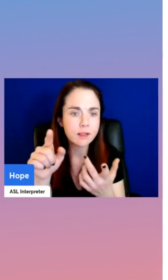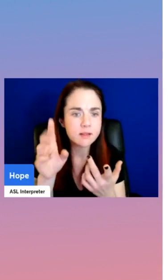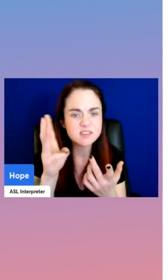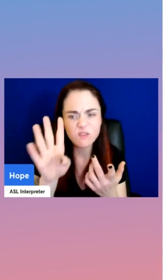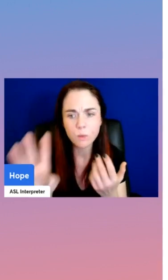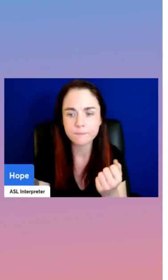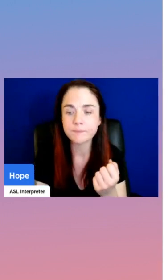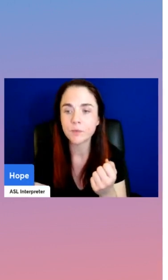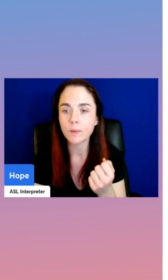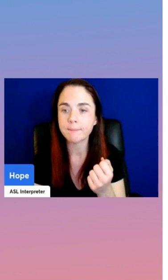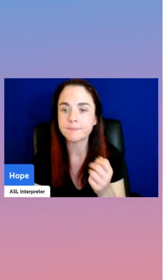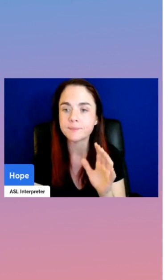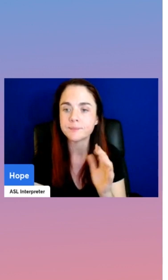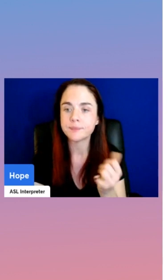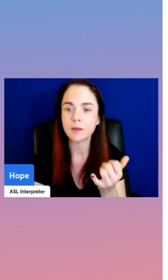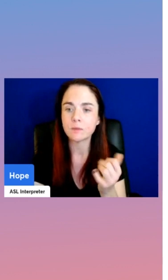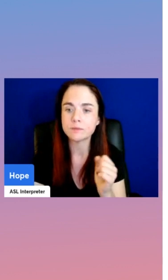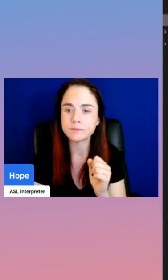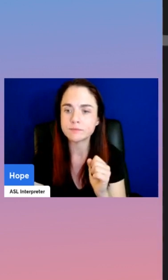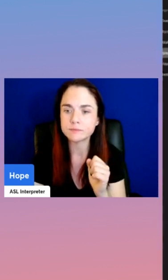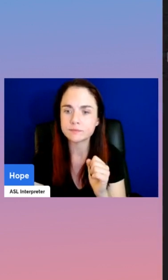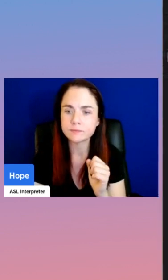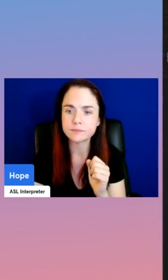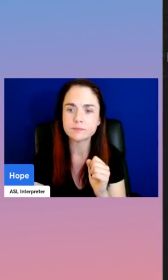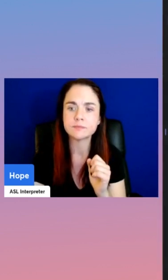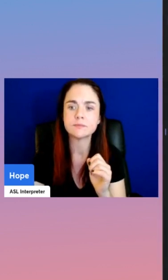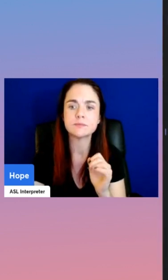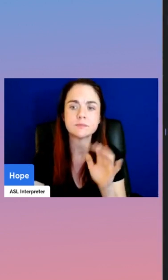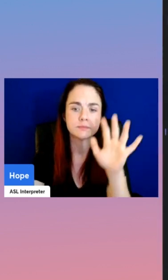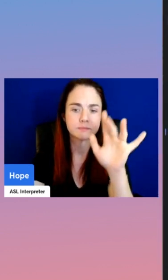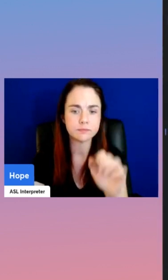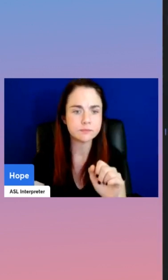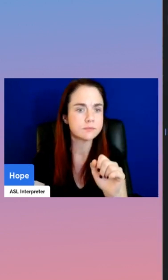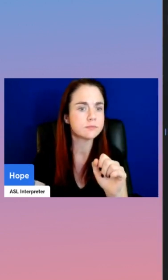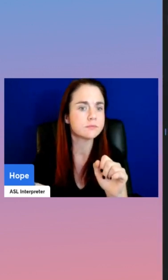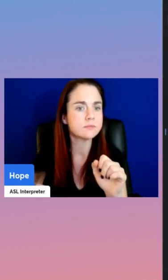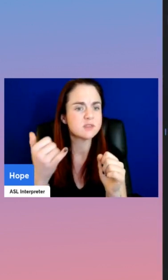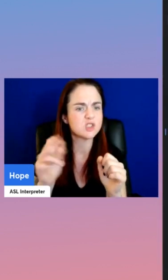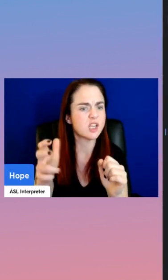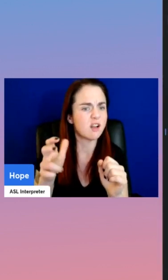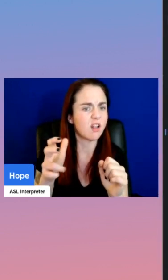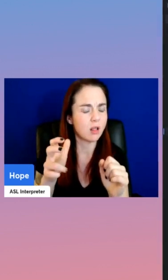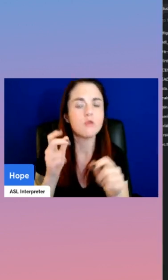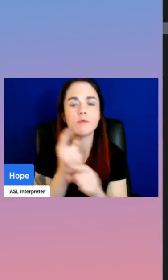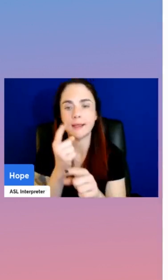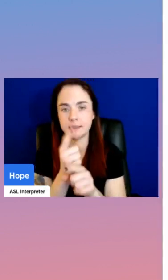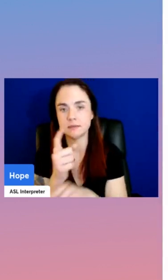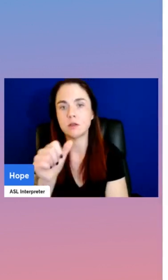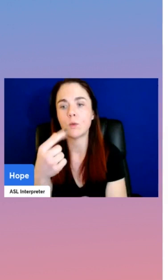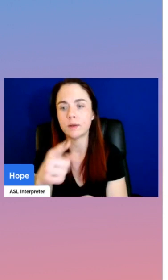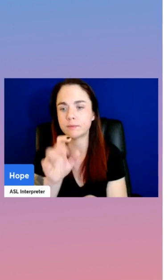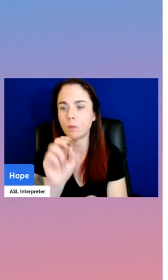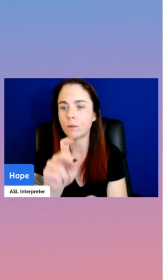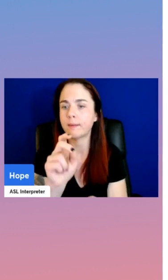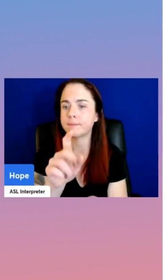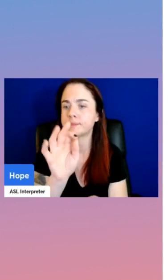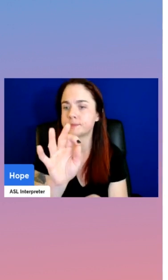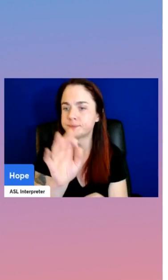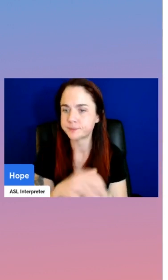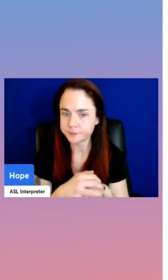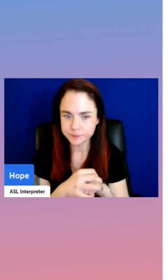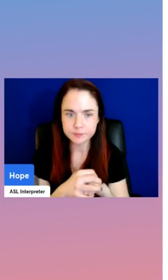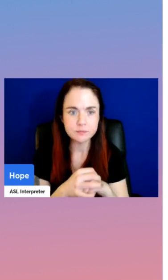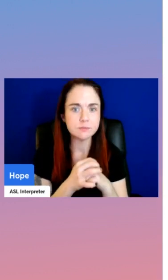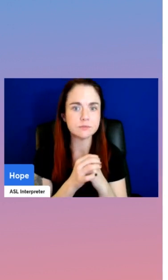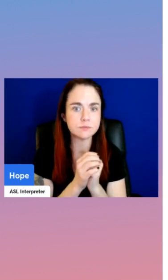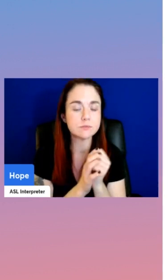x8664, and let me add another variable, which is the channel, if I'm not mistaken. Yes, let me add the channel, and here I will